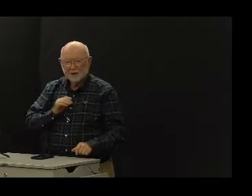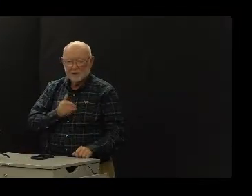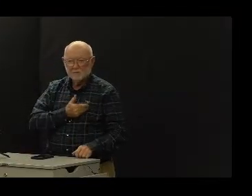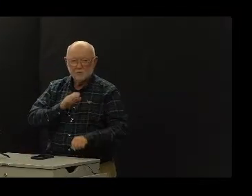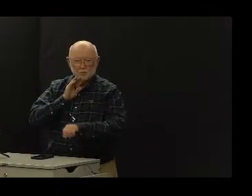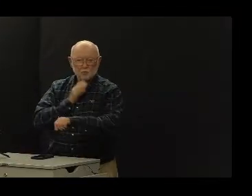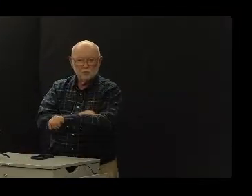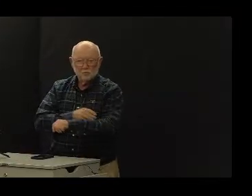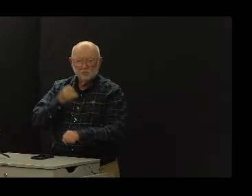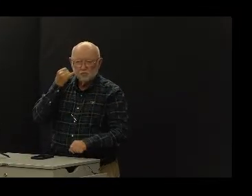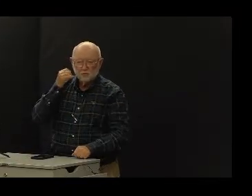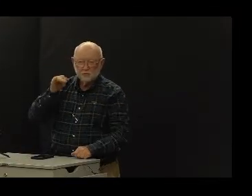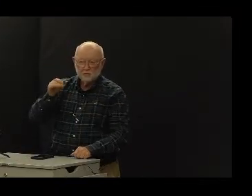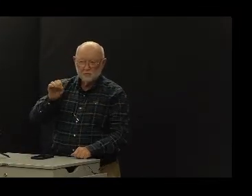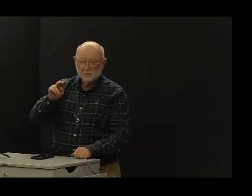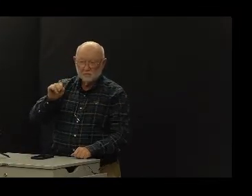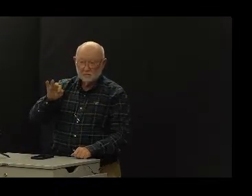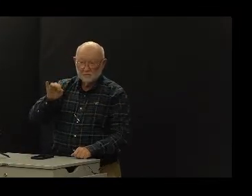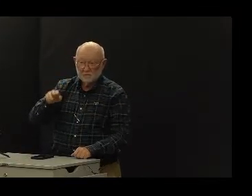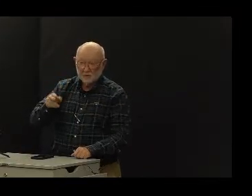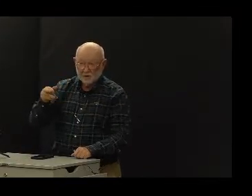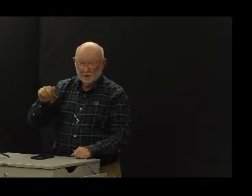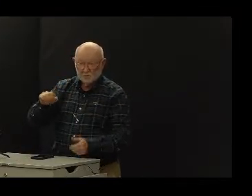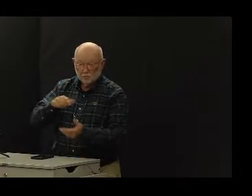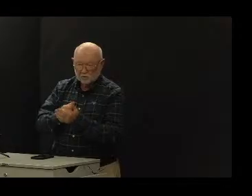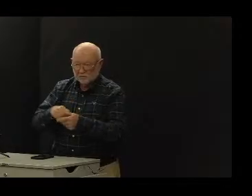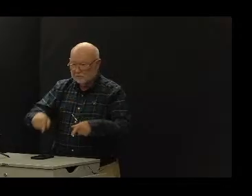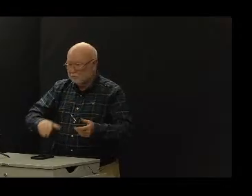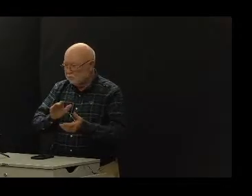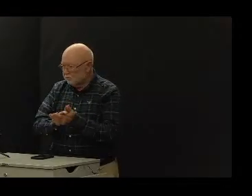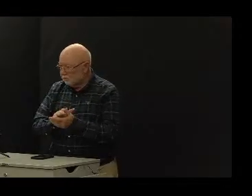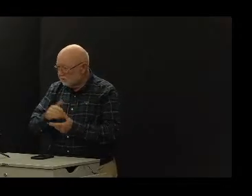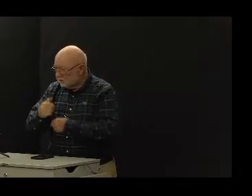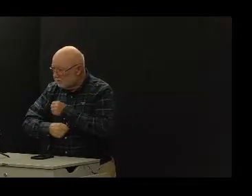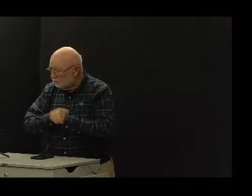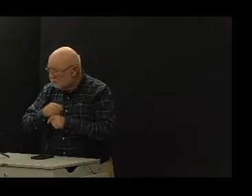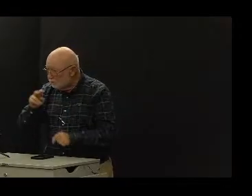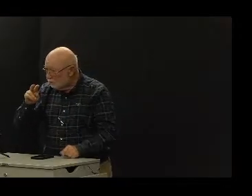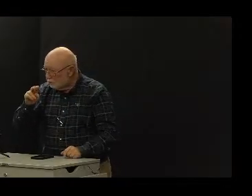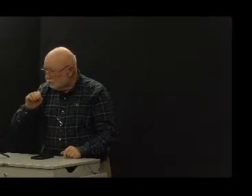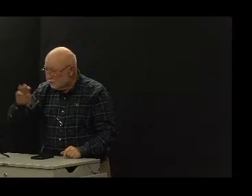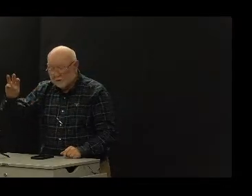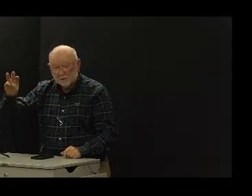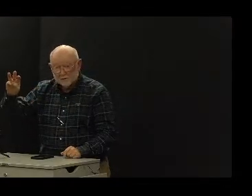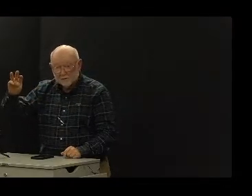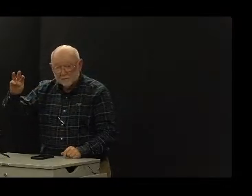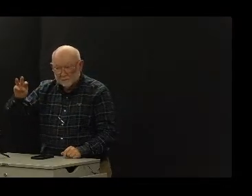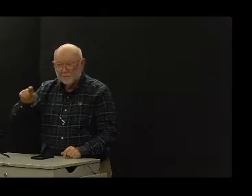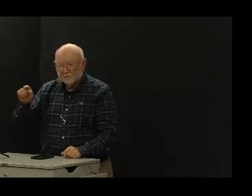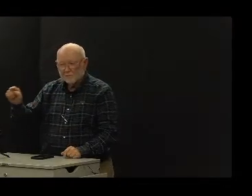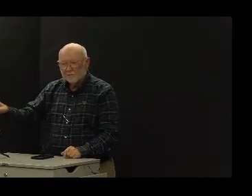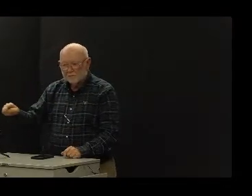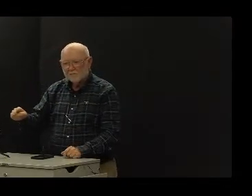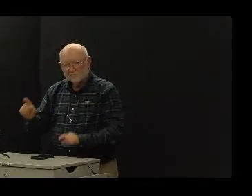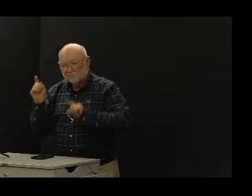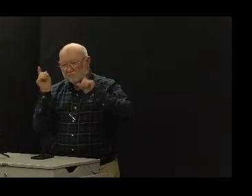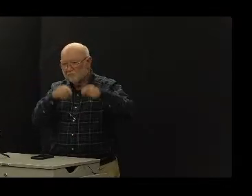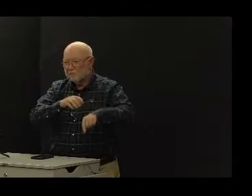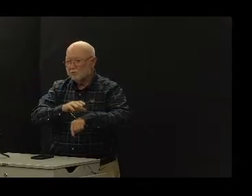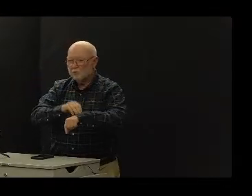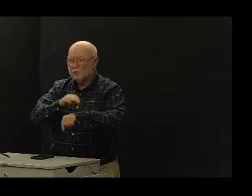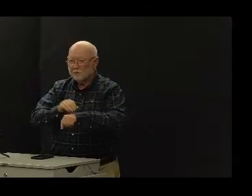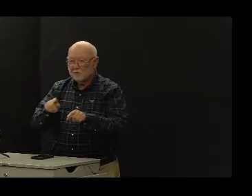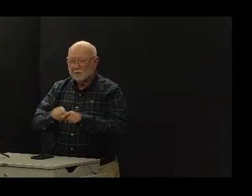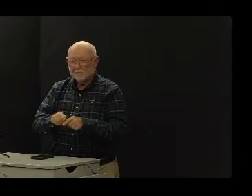in California. And not only that, I also want to mention our daughter, Jennifer Harris. She graduated here in the year of